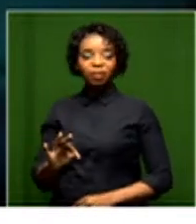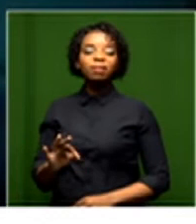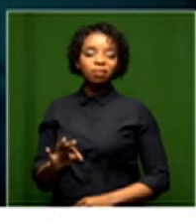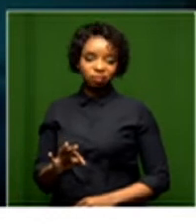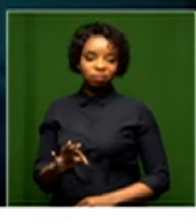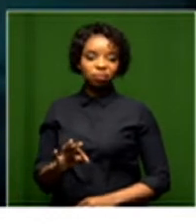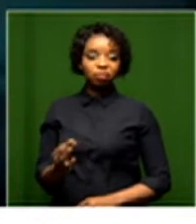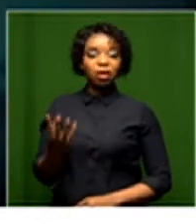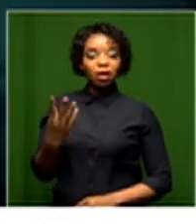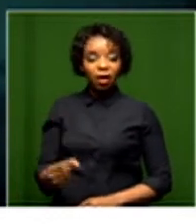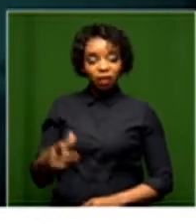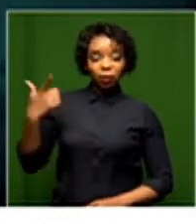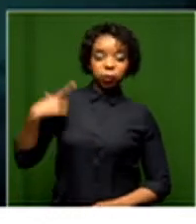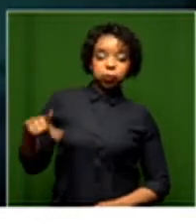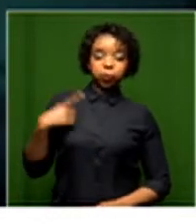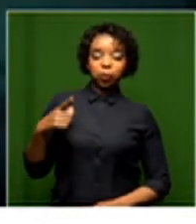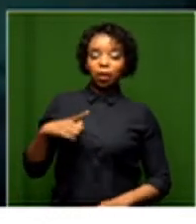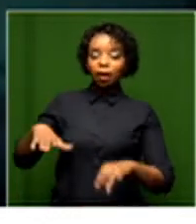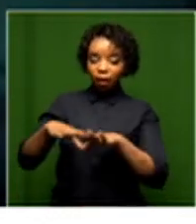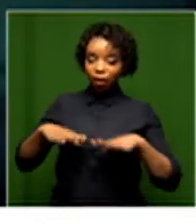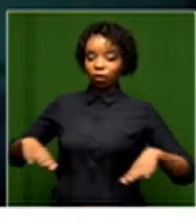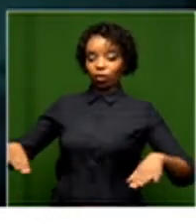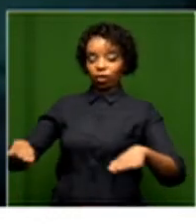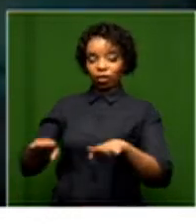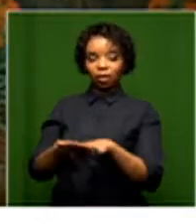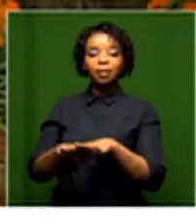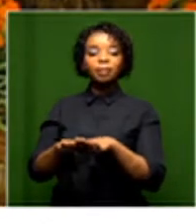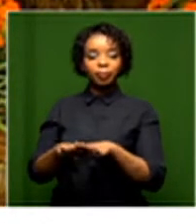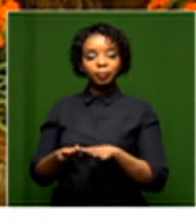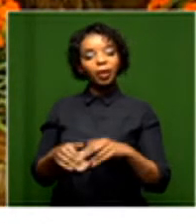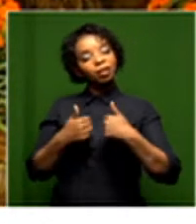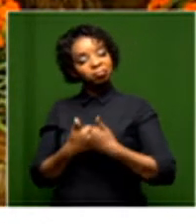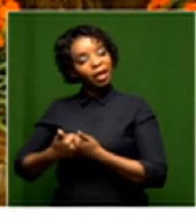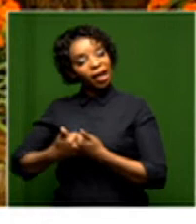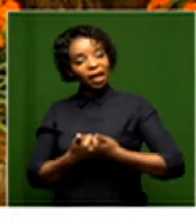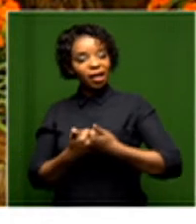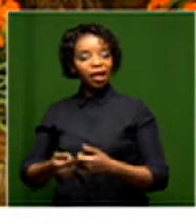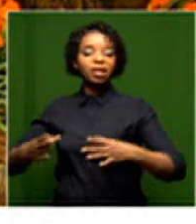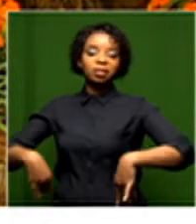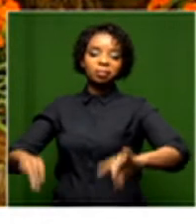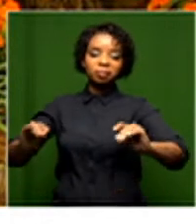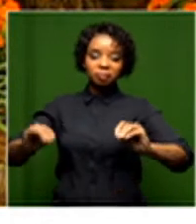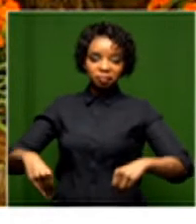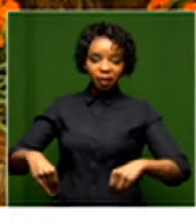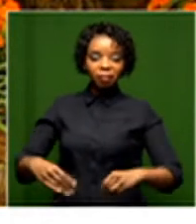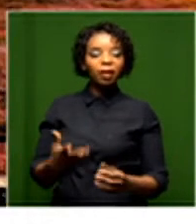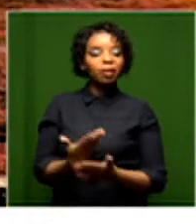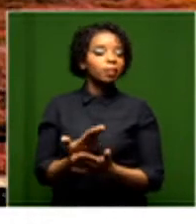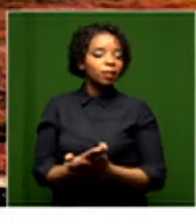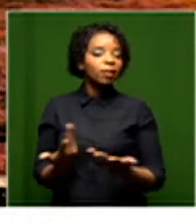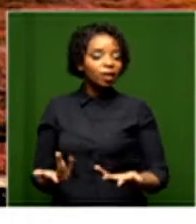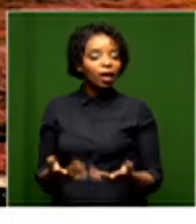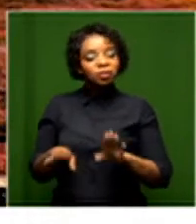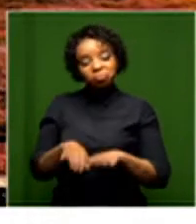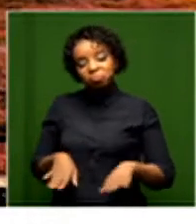areas. And what's nicer than taking out a picnic basket, putting down a blanket, and let the kids just run around